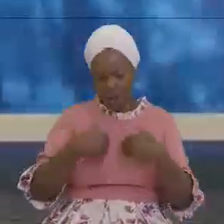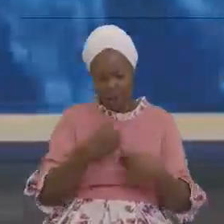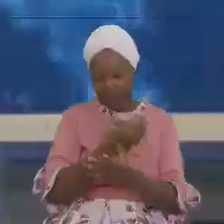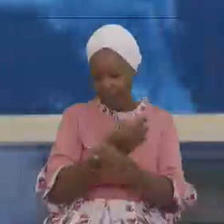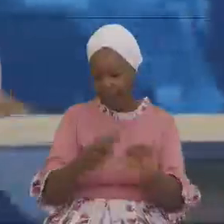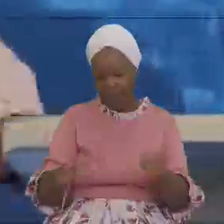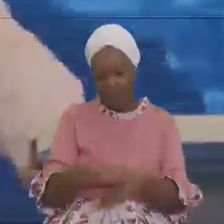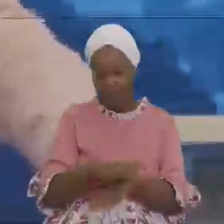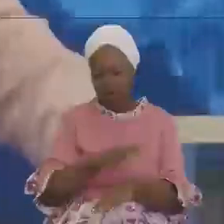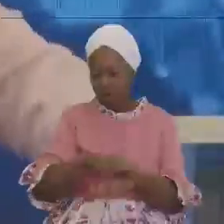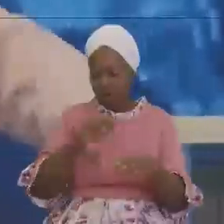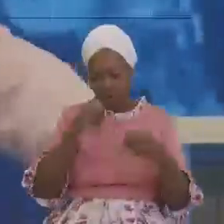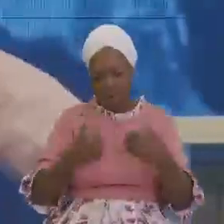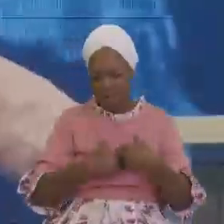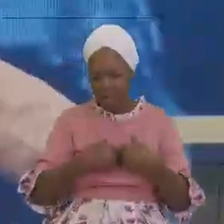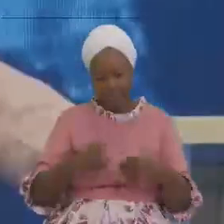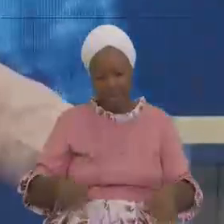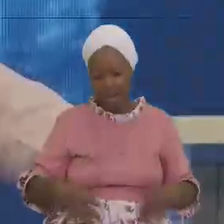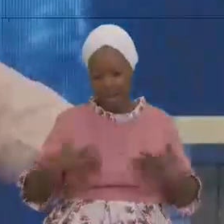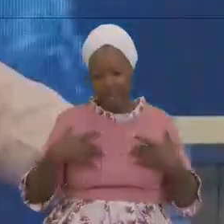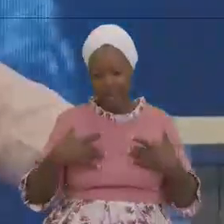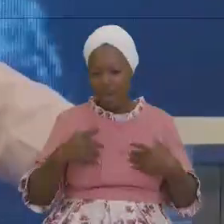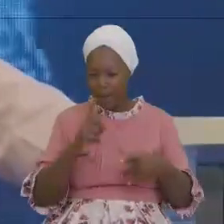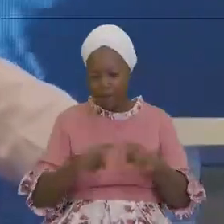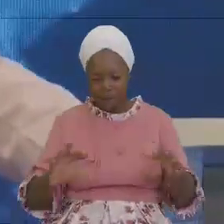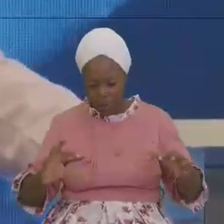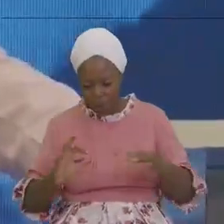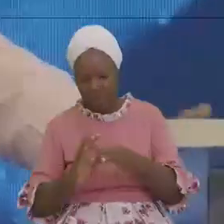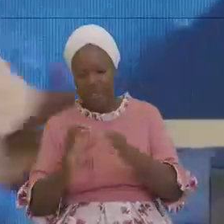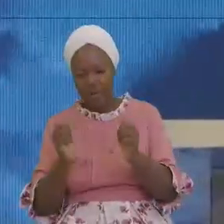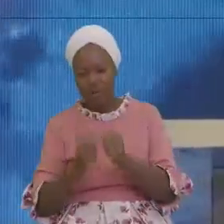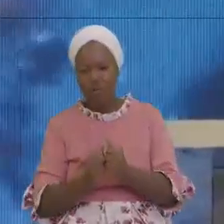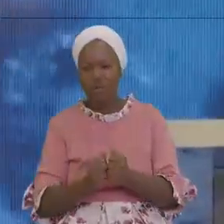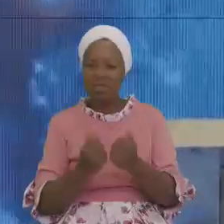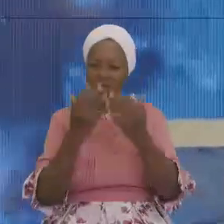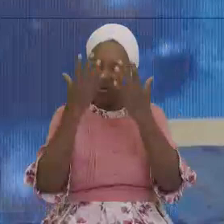death and sorrow and suffering.